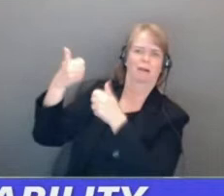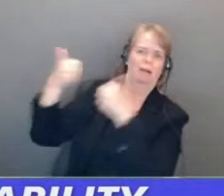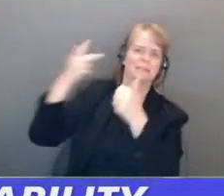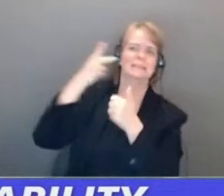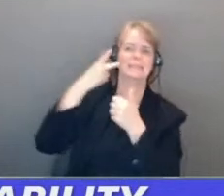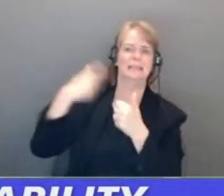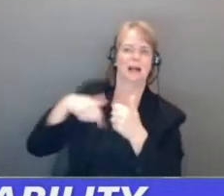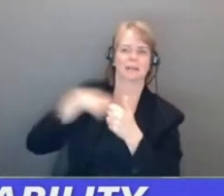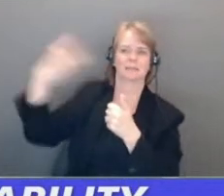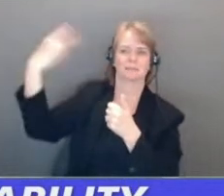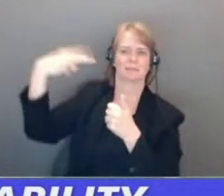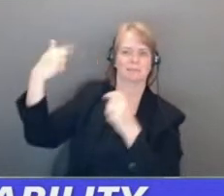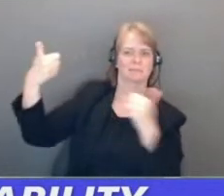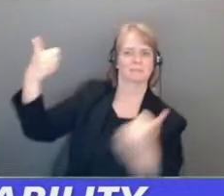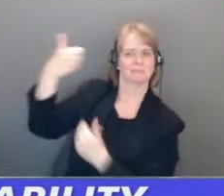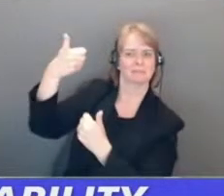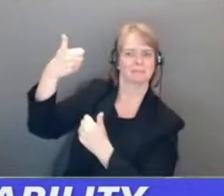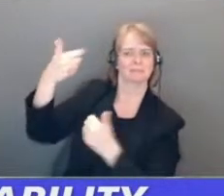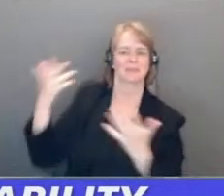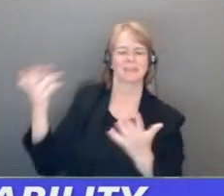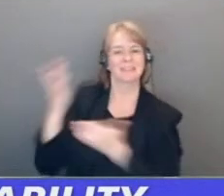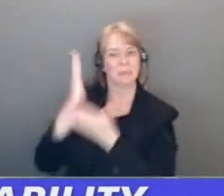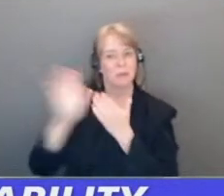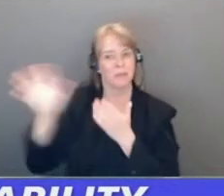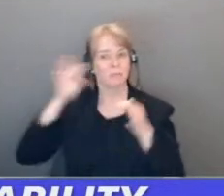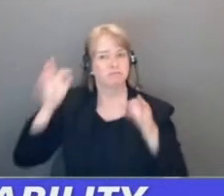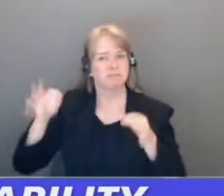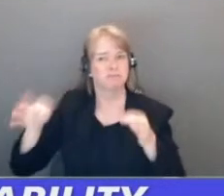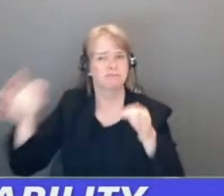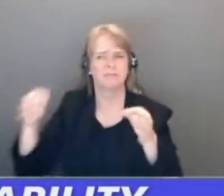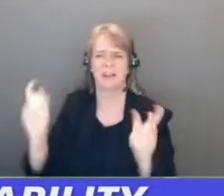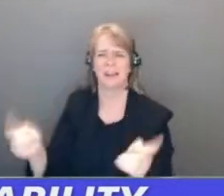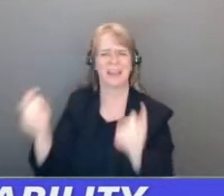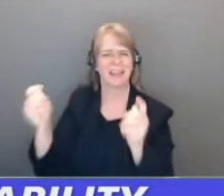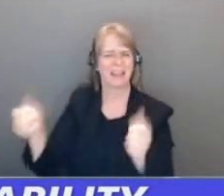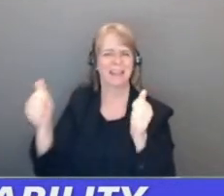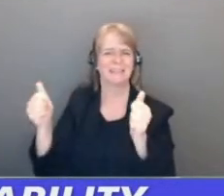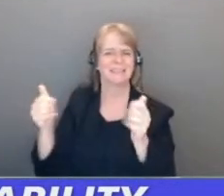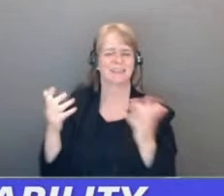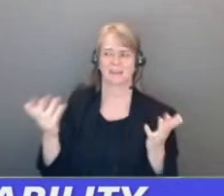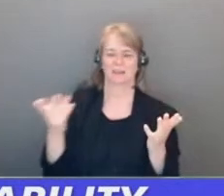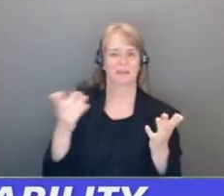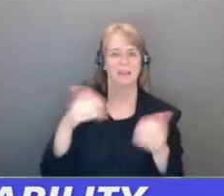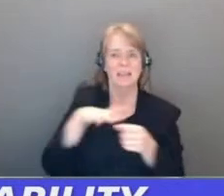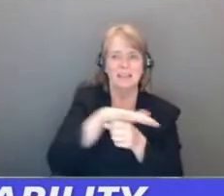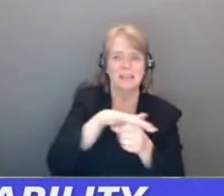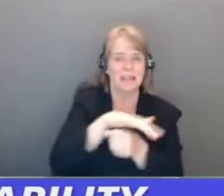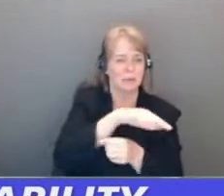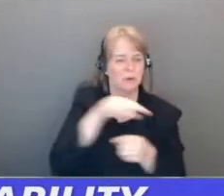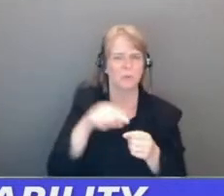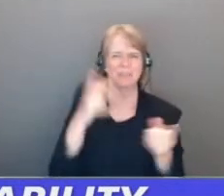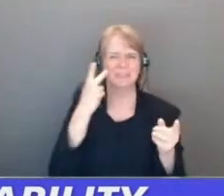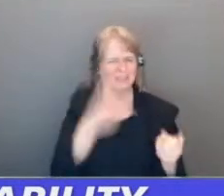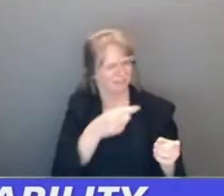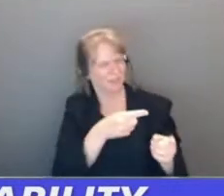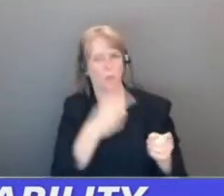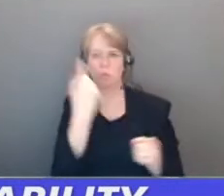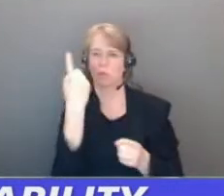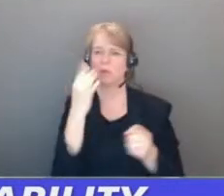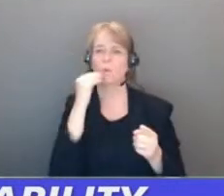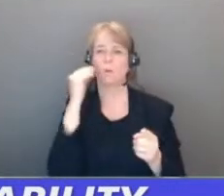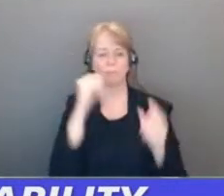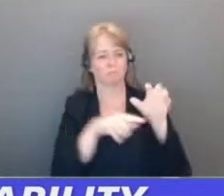in haste so that when, neighborhoods start to see a single family home torn down and 3 units put in, we'll